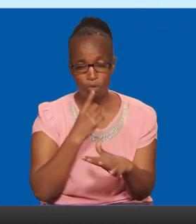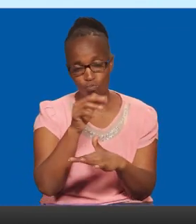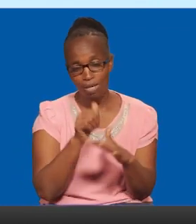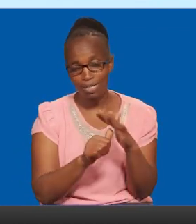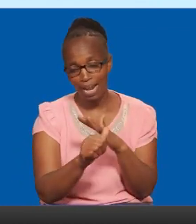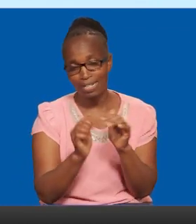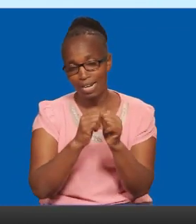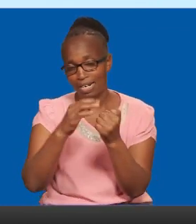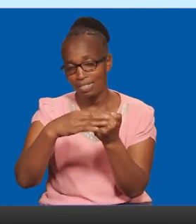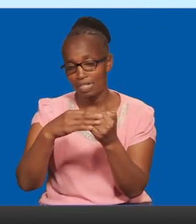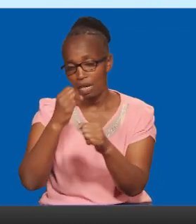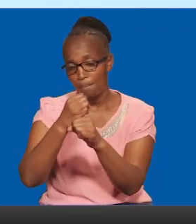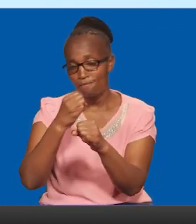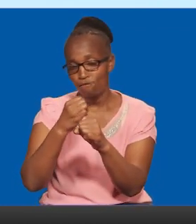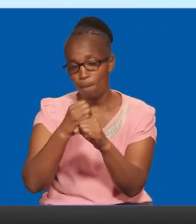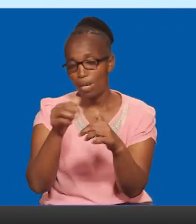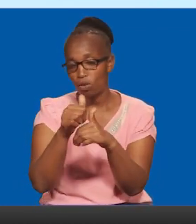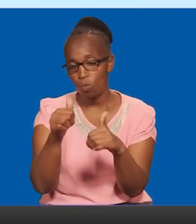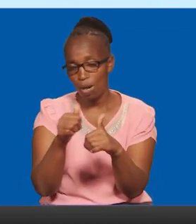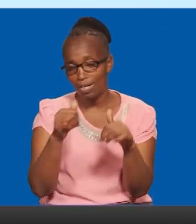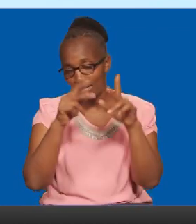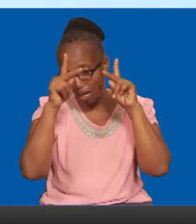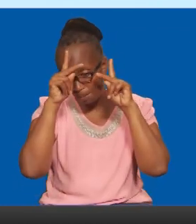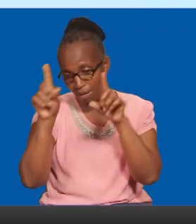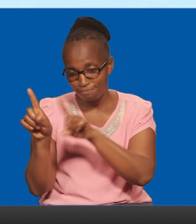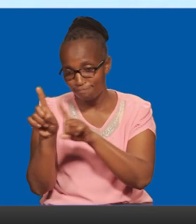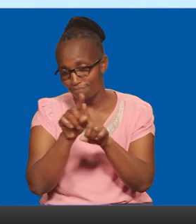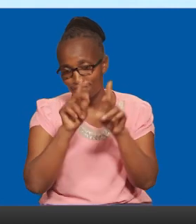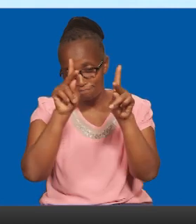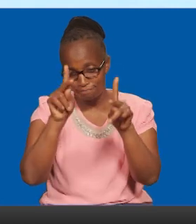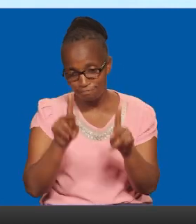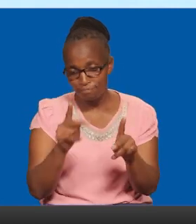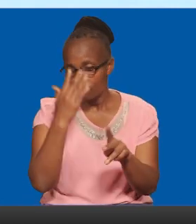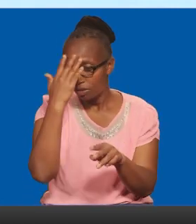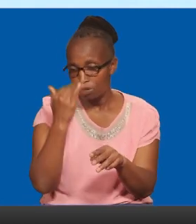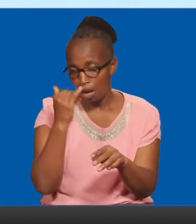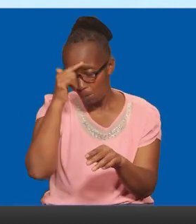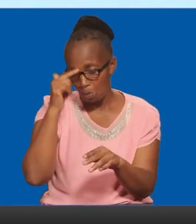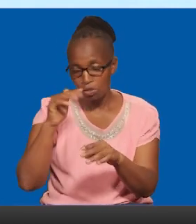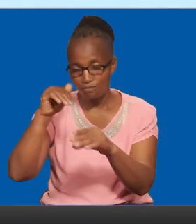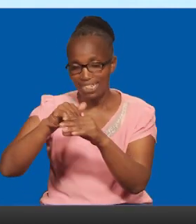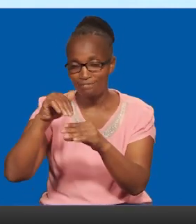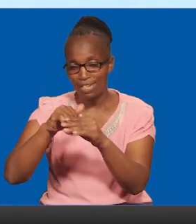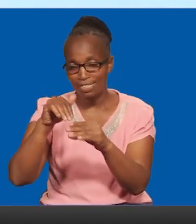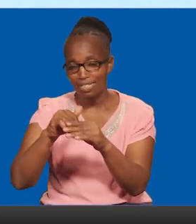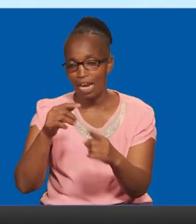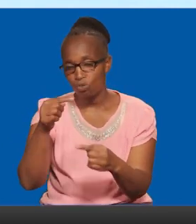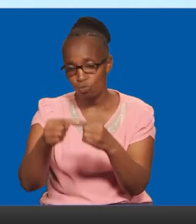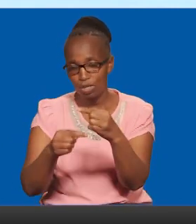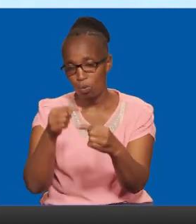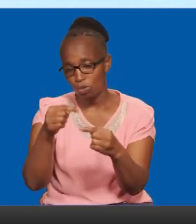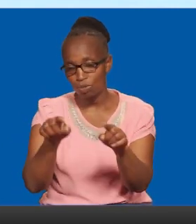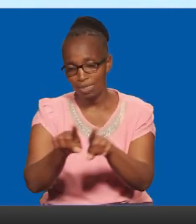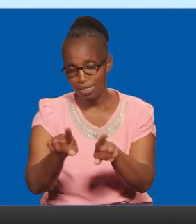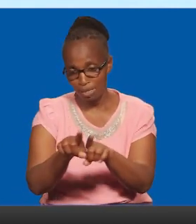18 team doing so well in the SACAFA tournament in Kakamega in Kisumu because of investing in the grassroots and the